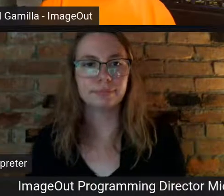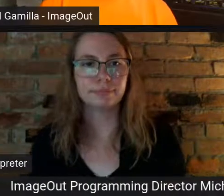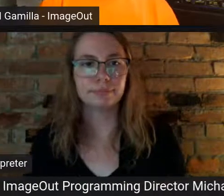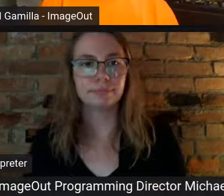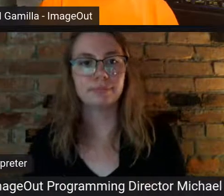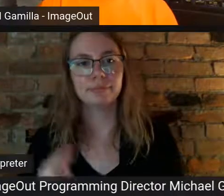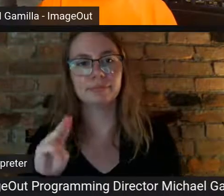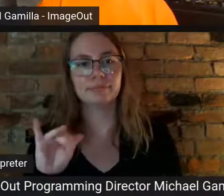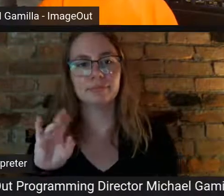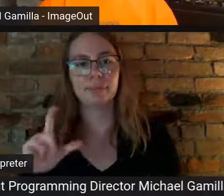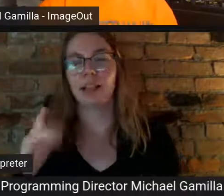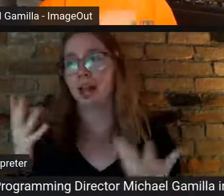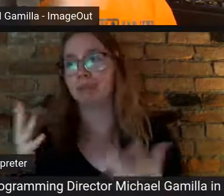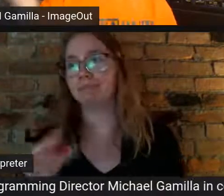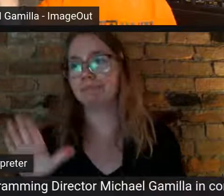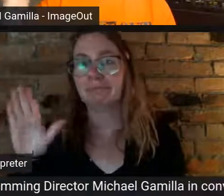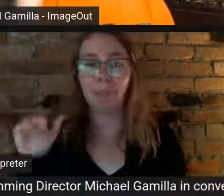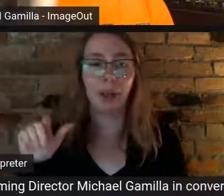well, bye Liam.